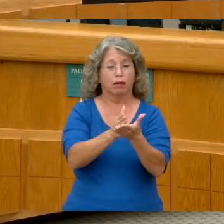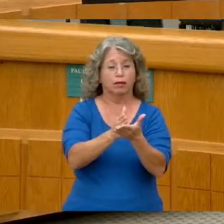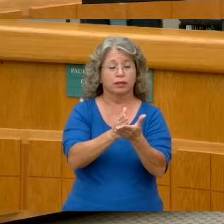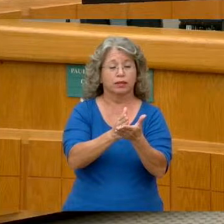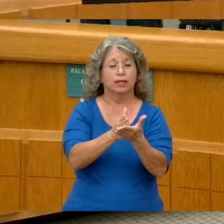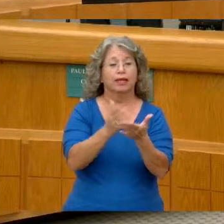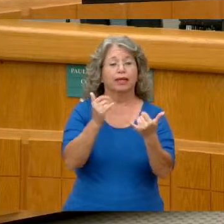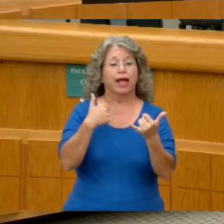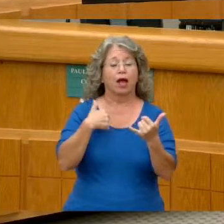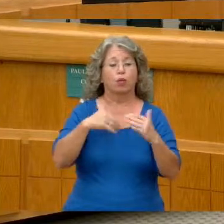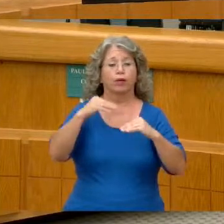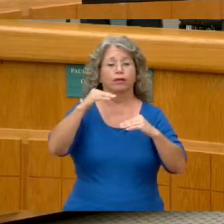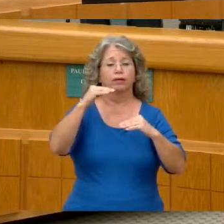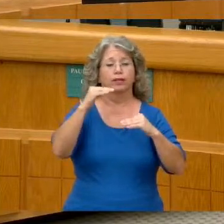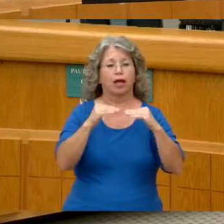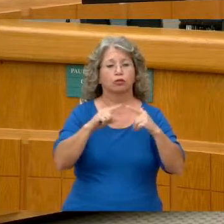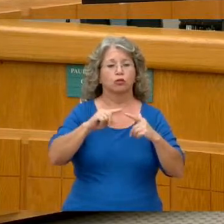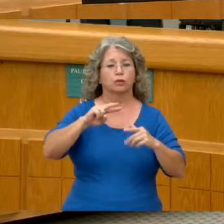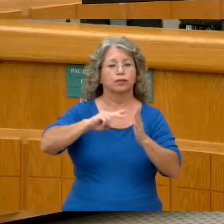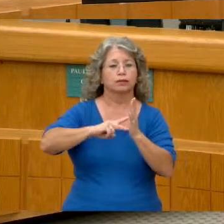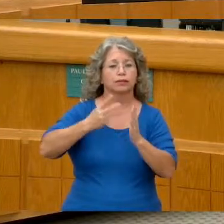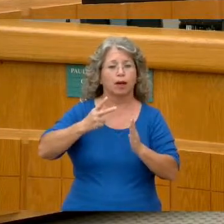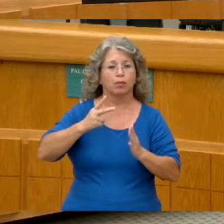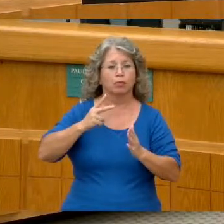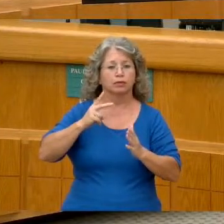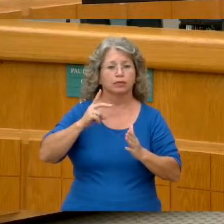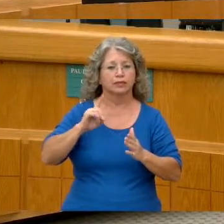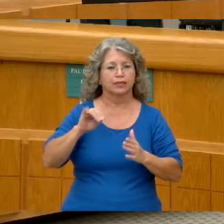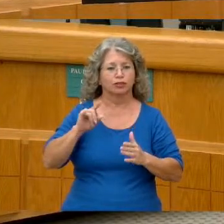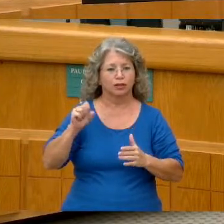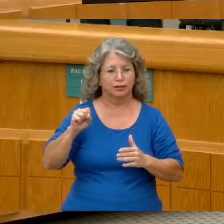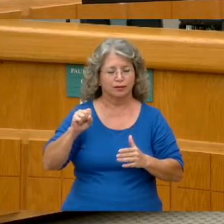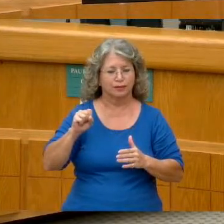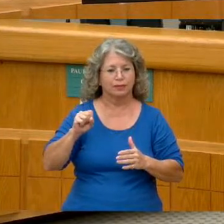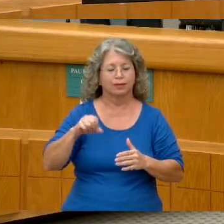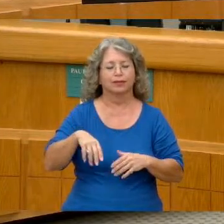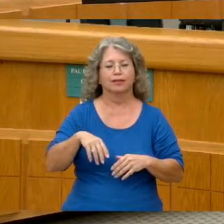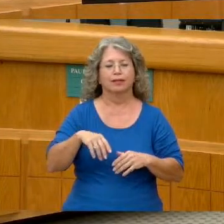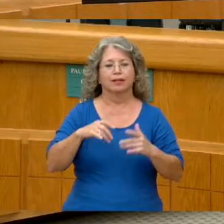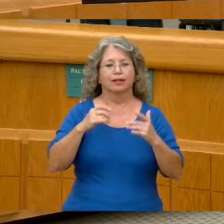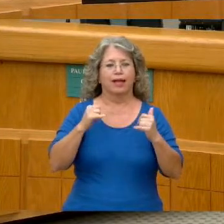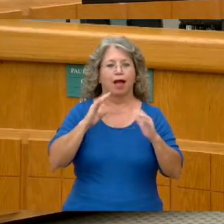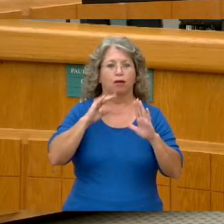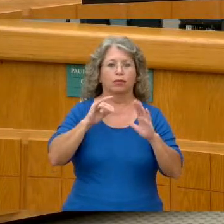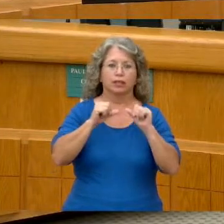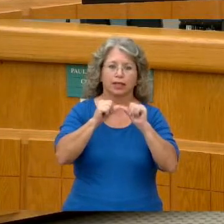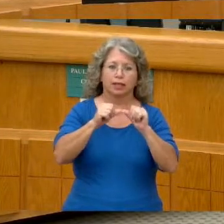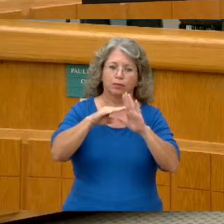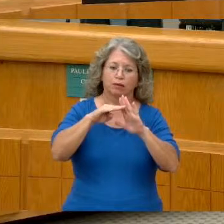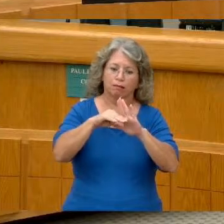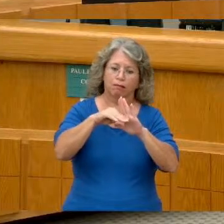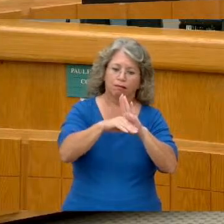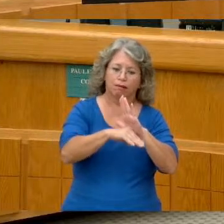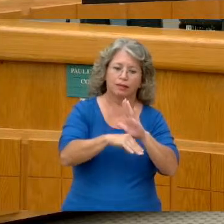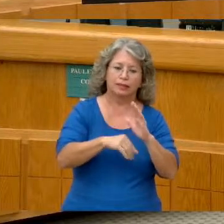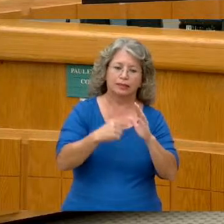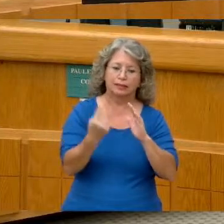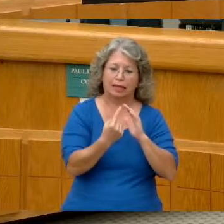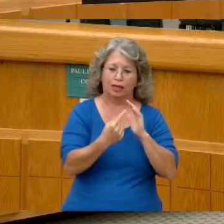double digits now, which is great news, and we need to get into the single digits now. So this is really, really